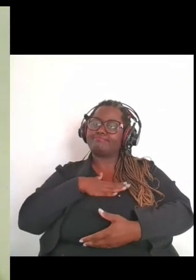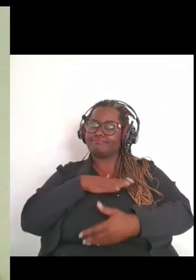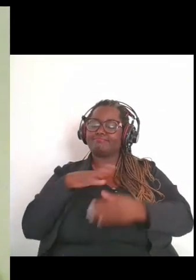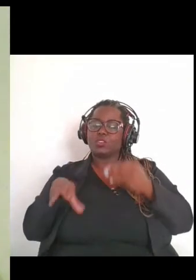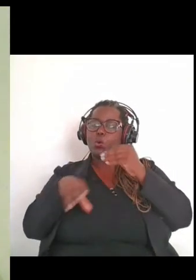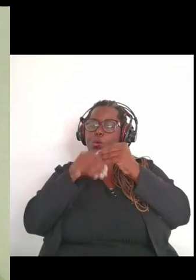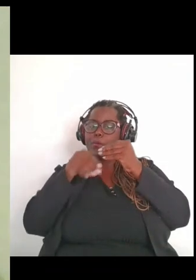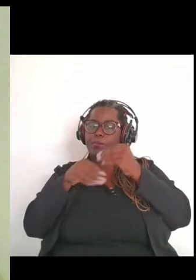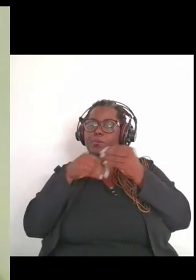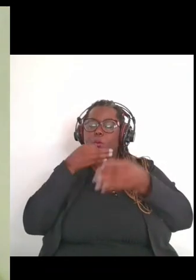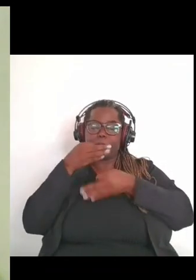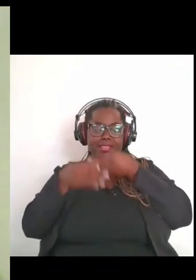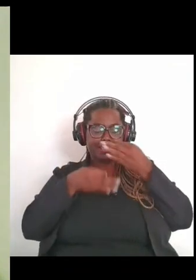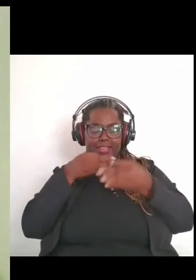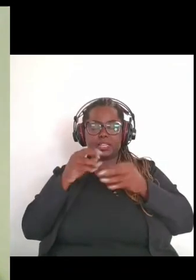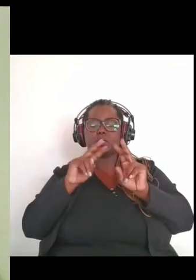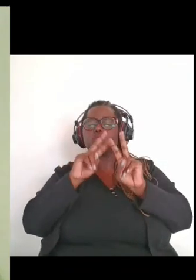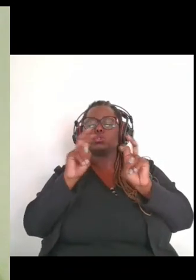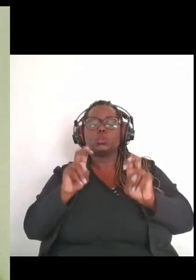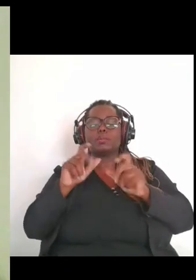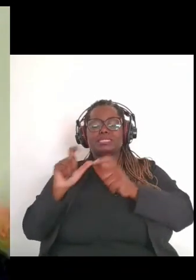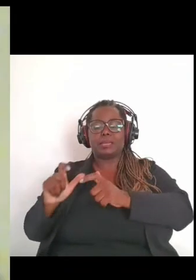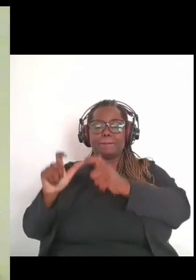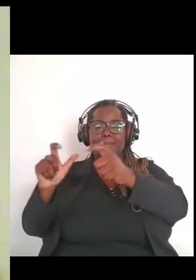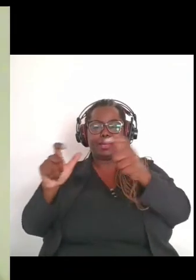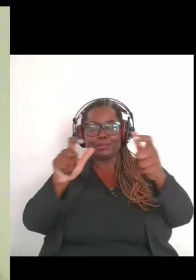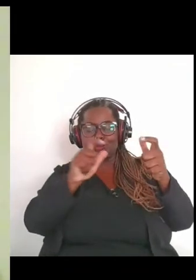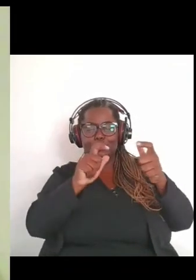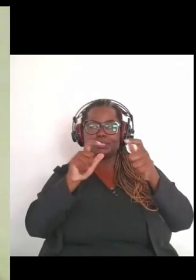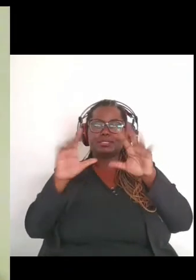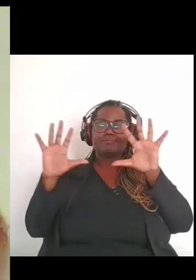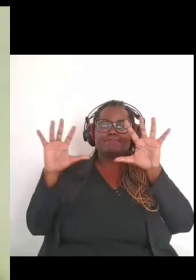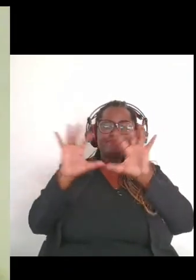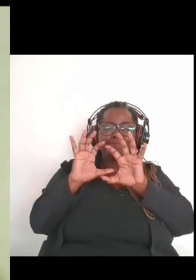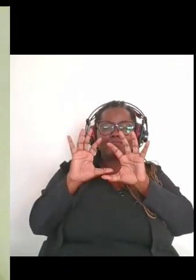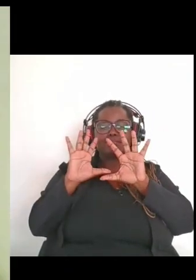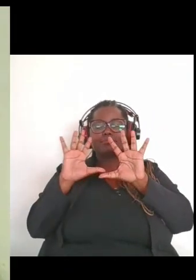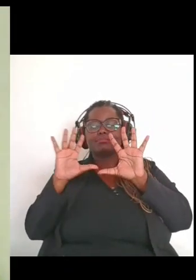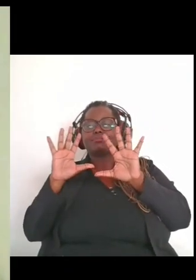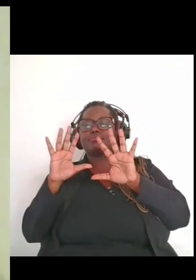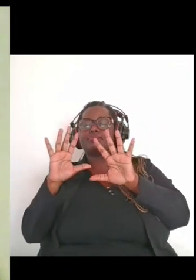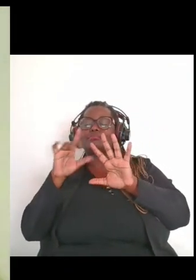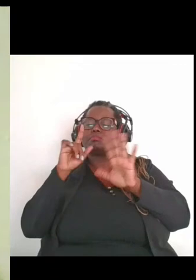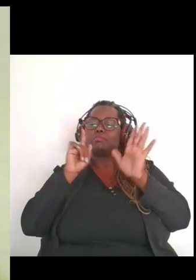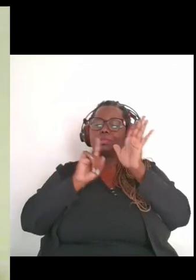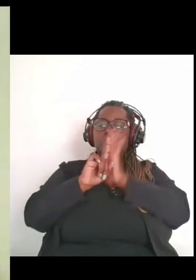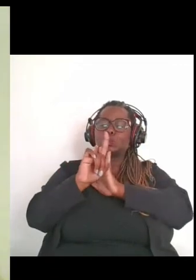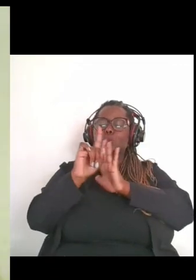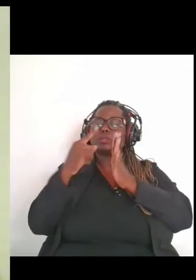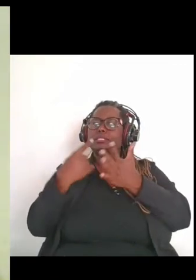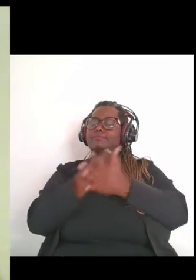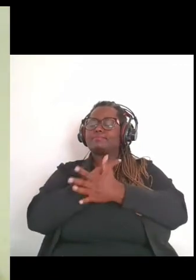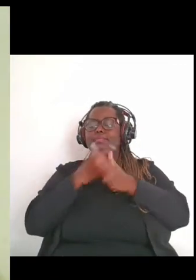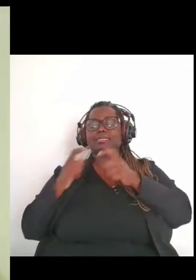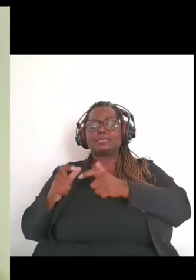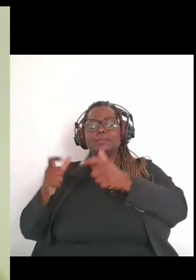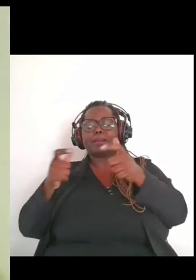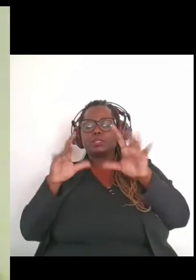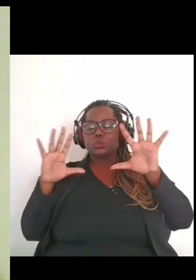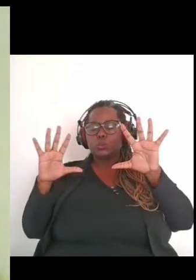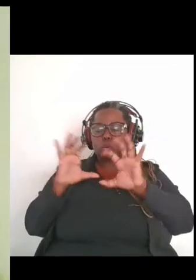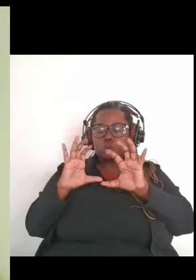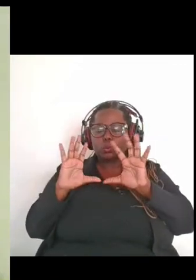the the questioner asks for and of course it's since since uh since